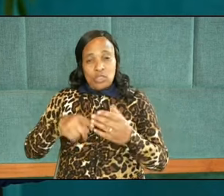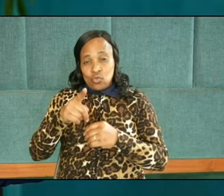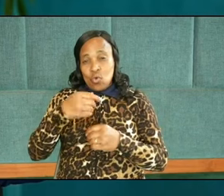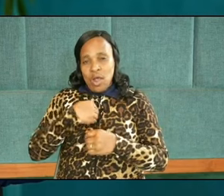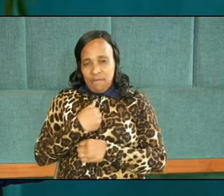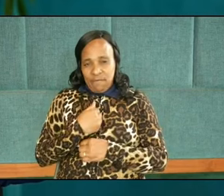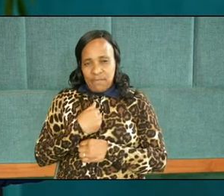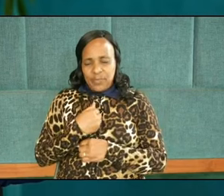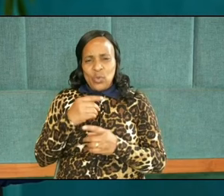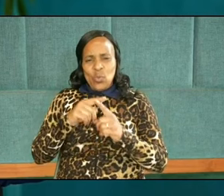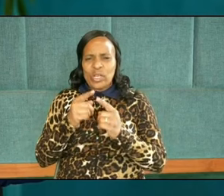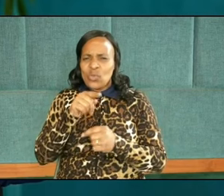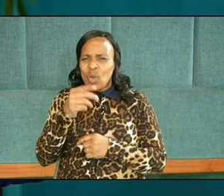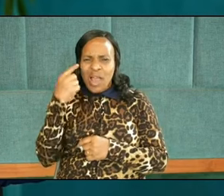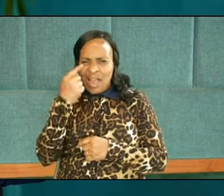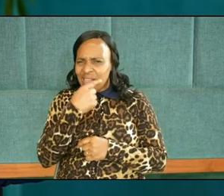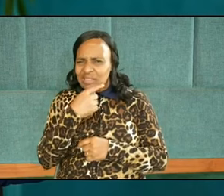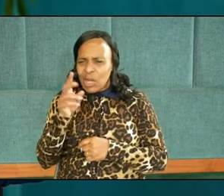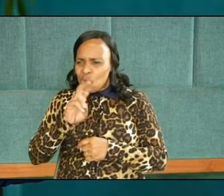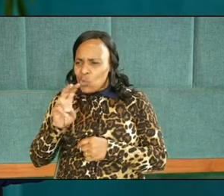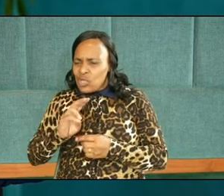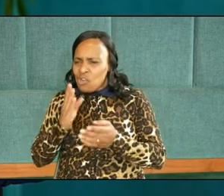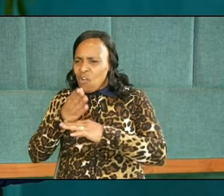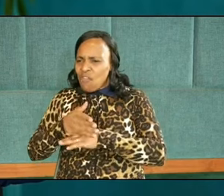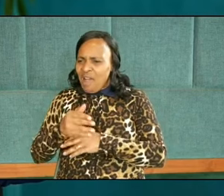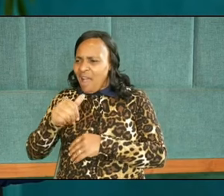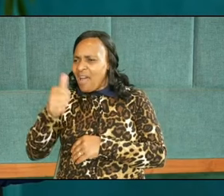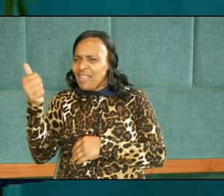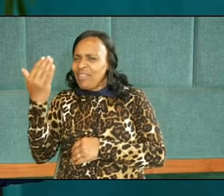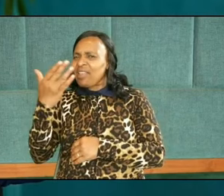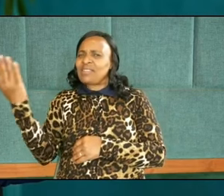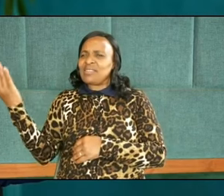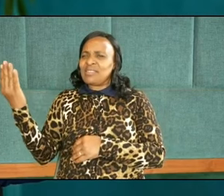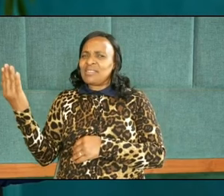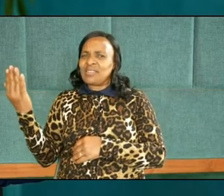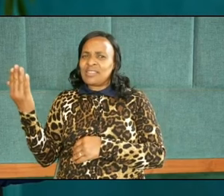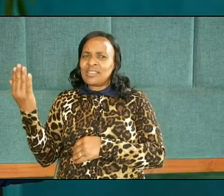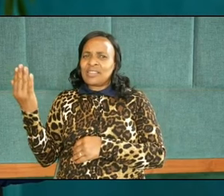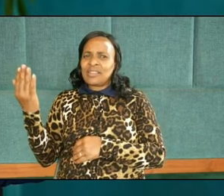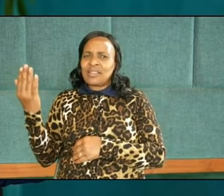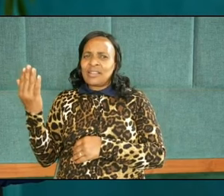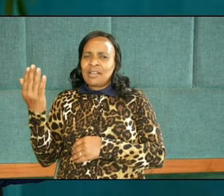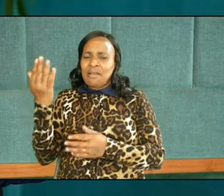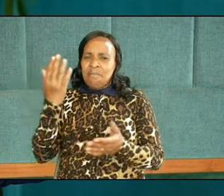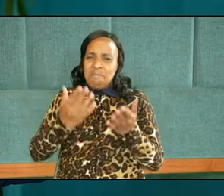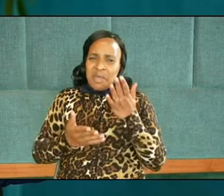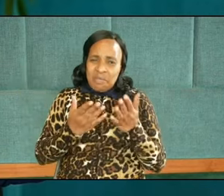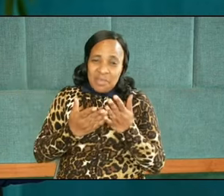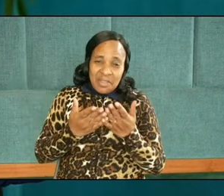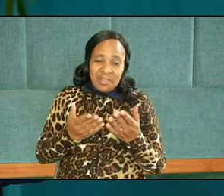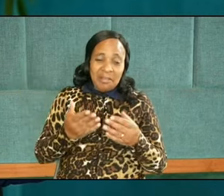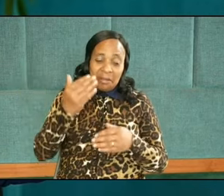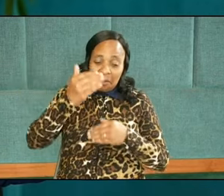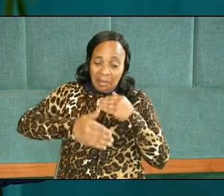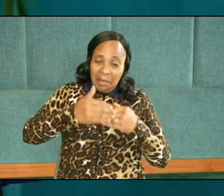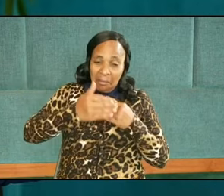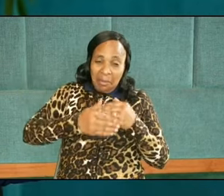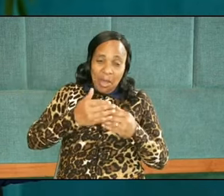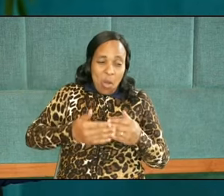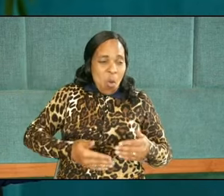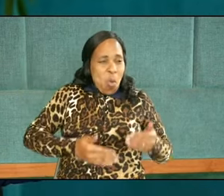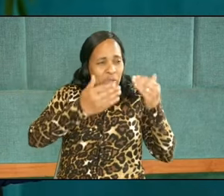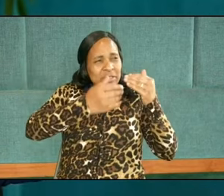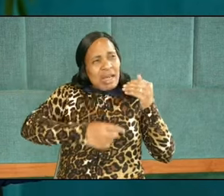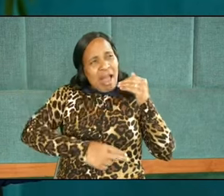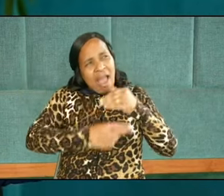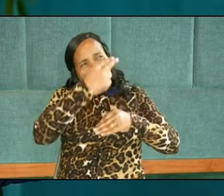are always looking over the fence, right? Maybe you guys live in neighborhoods where the walls are too